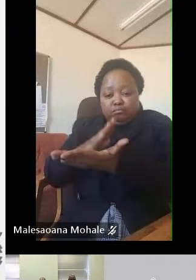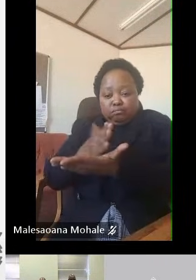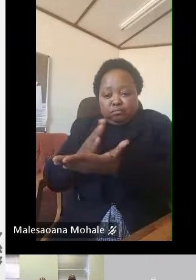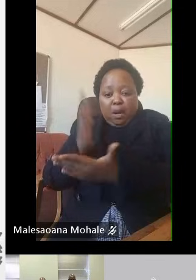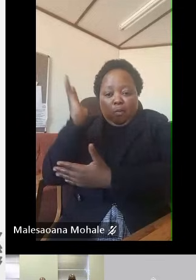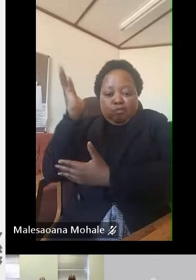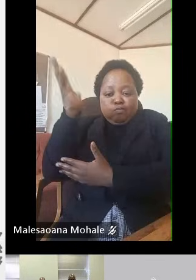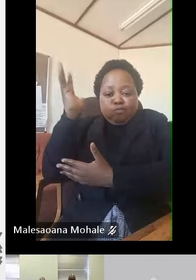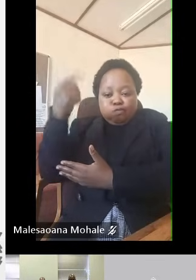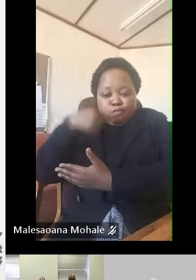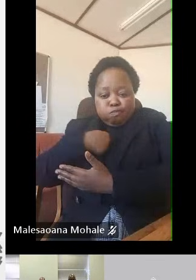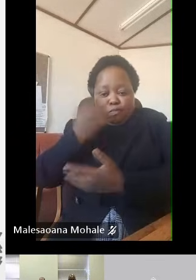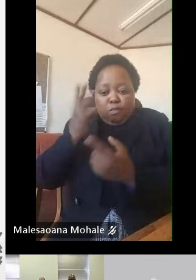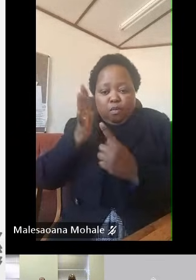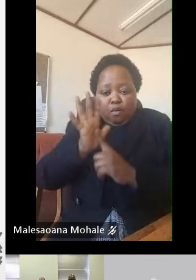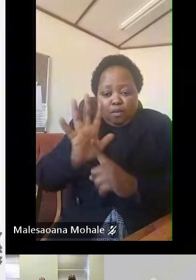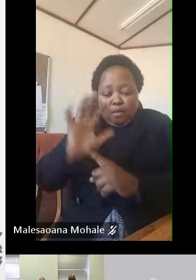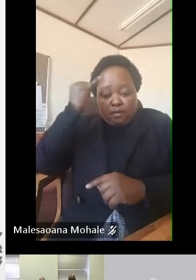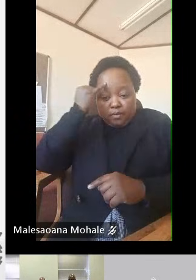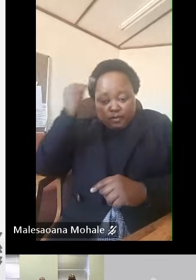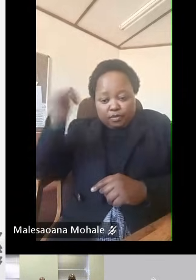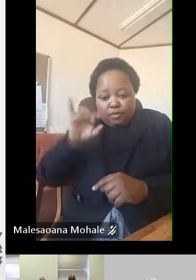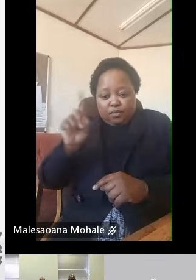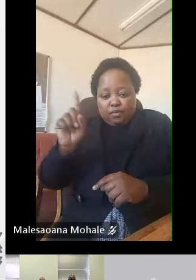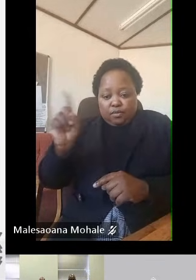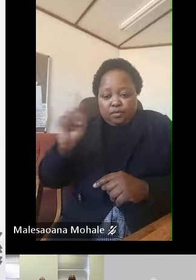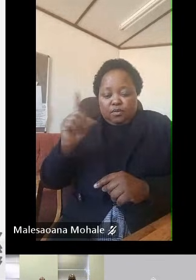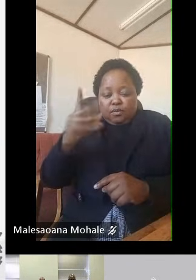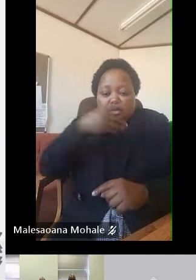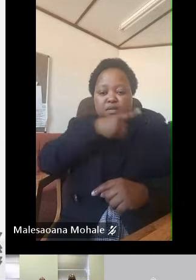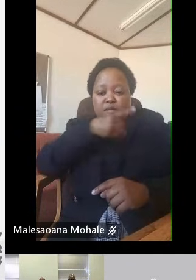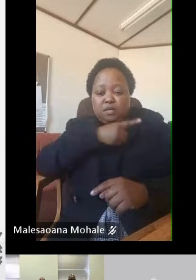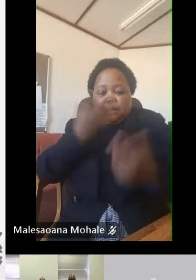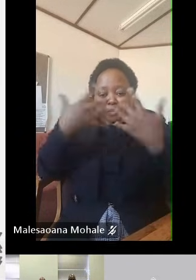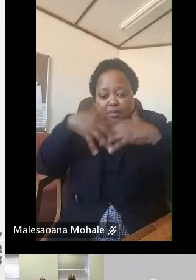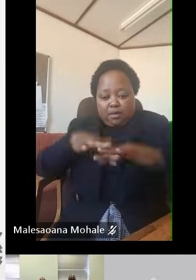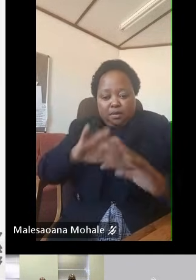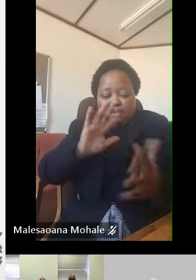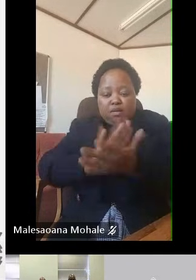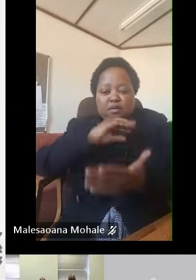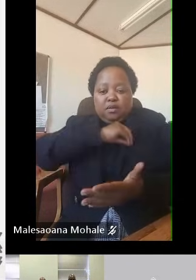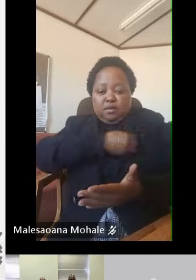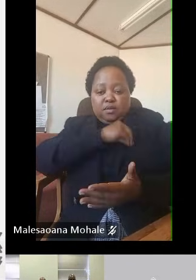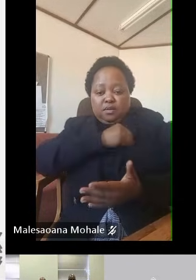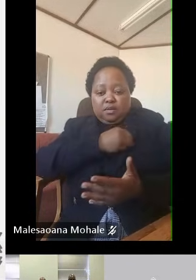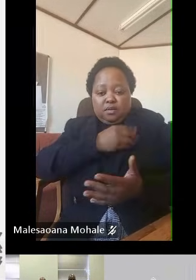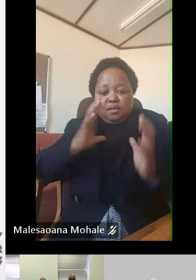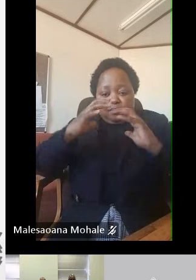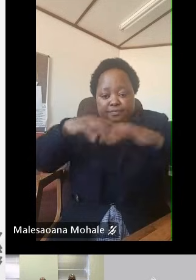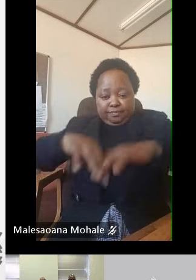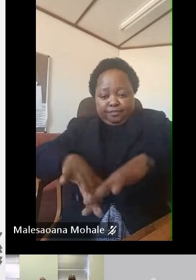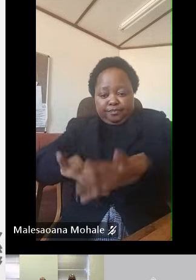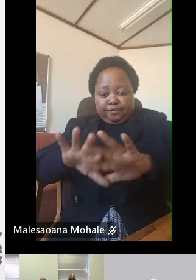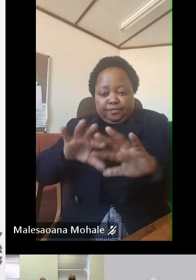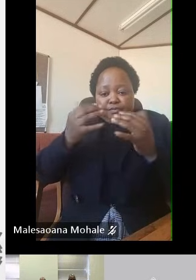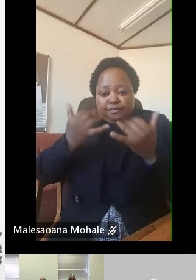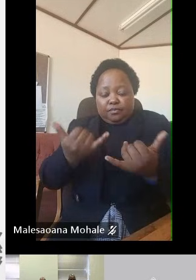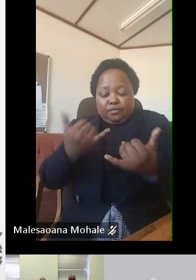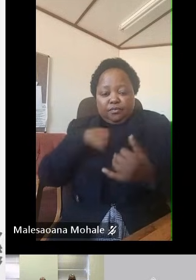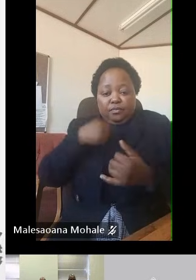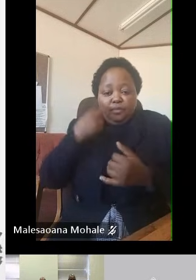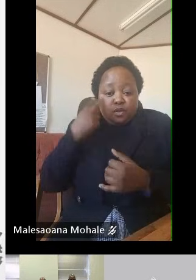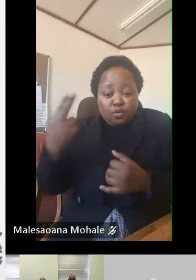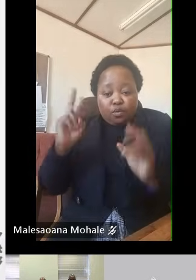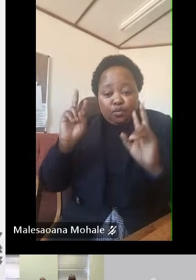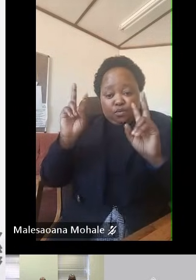of gender mainstreaming and disability inclusion. And when I saw the topic,